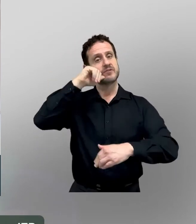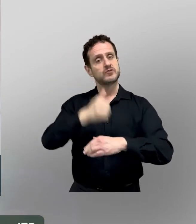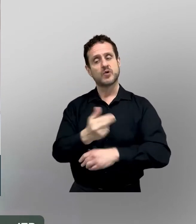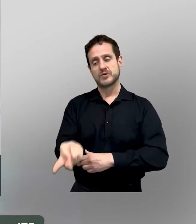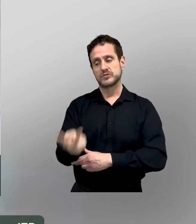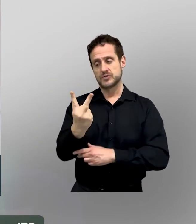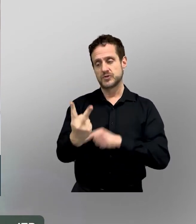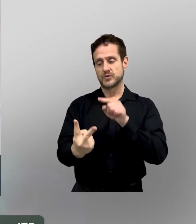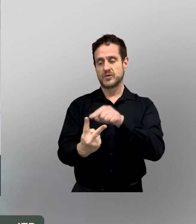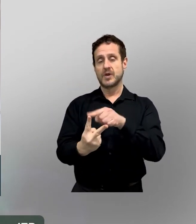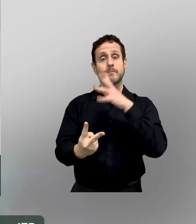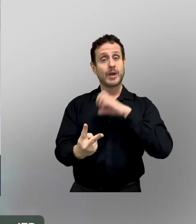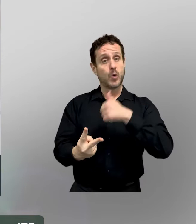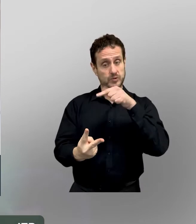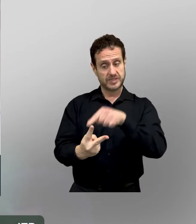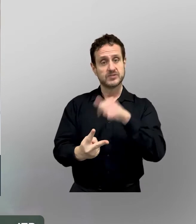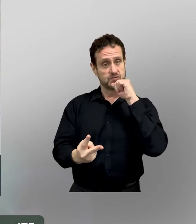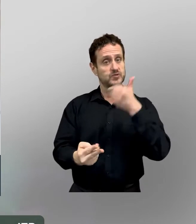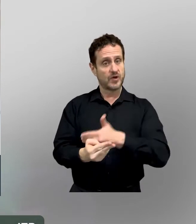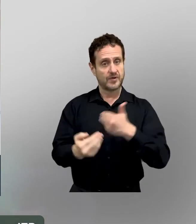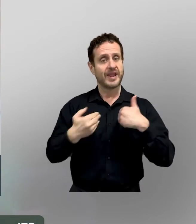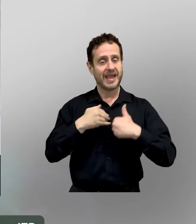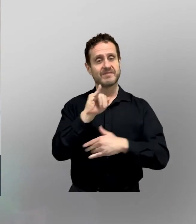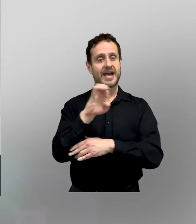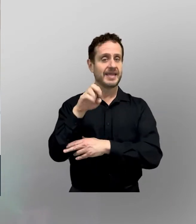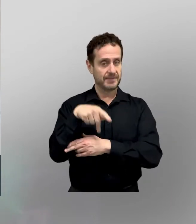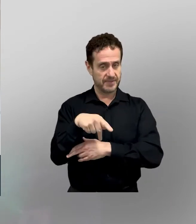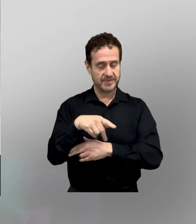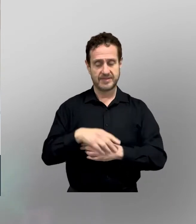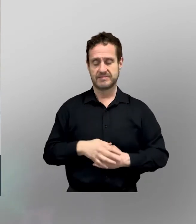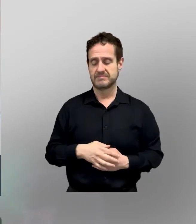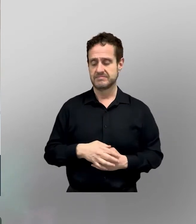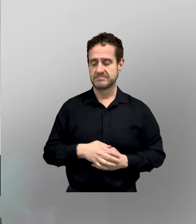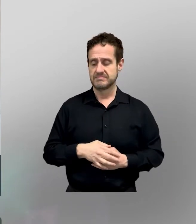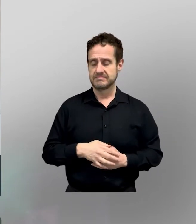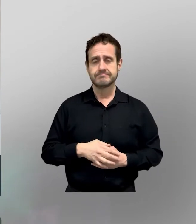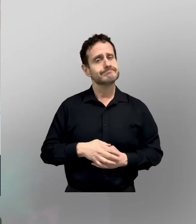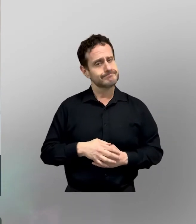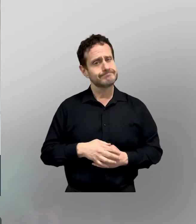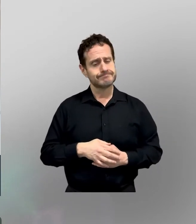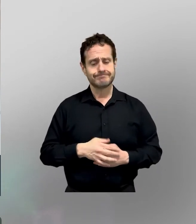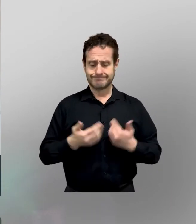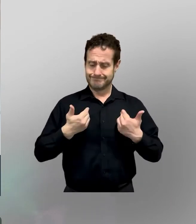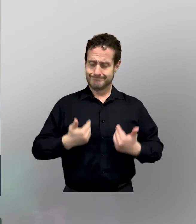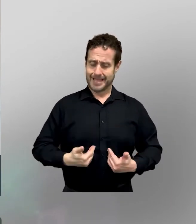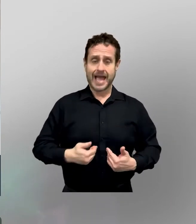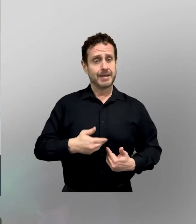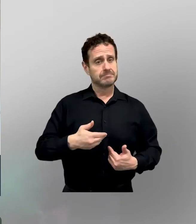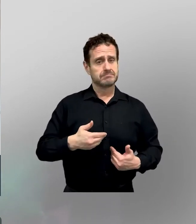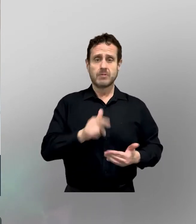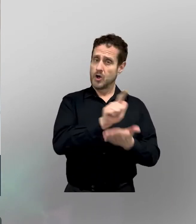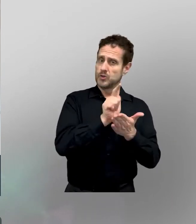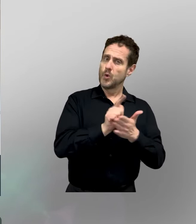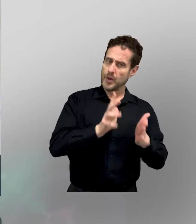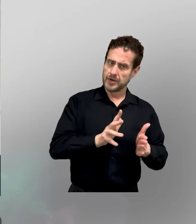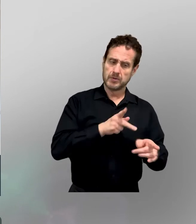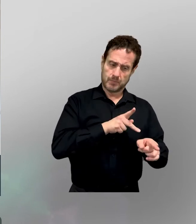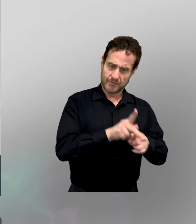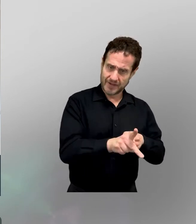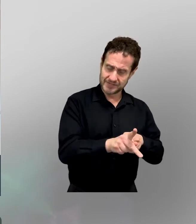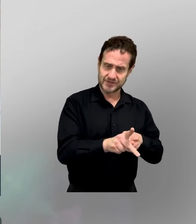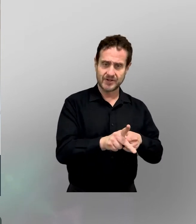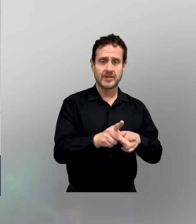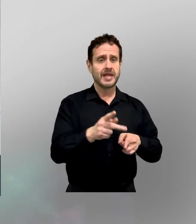2 daughters, and my oldest daughter has an IEP. And even as somebody who's a lawyer